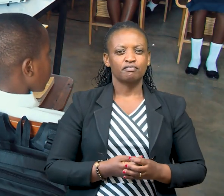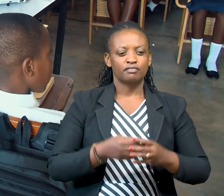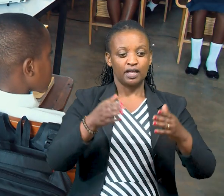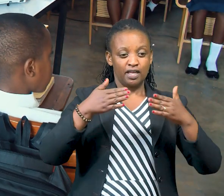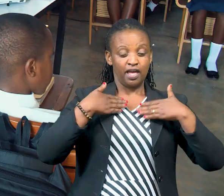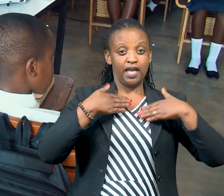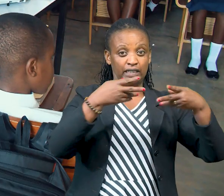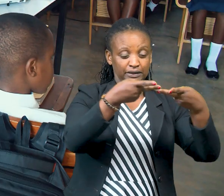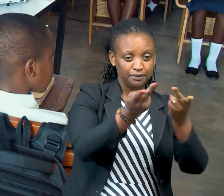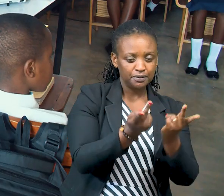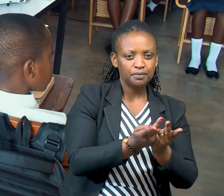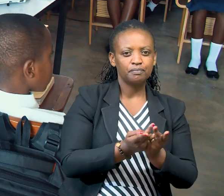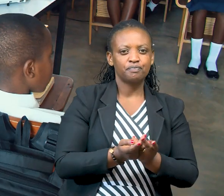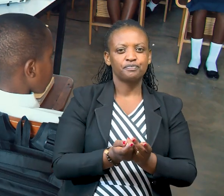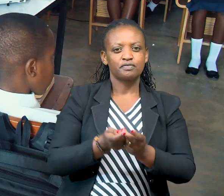air space,